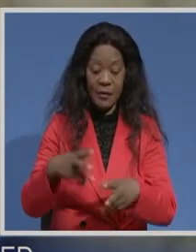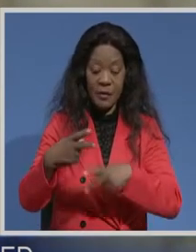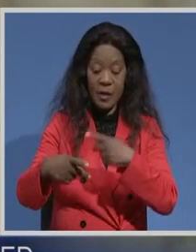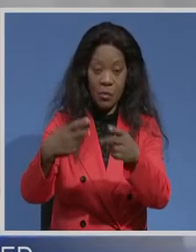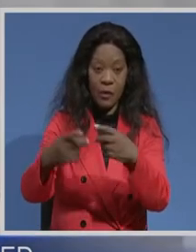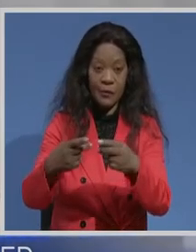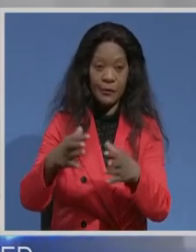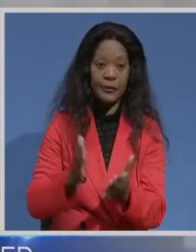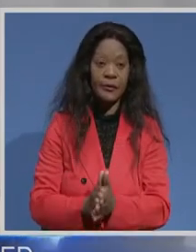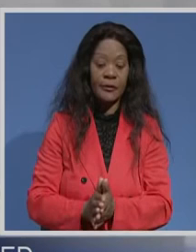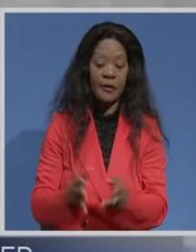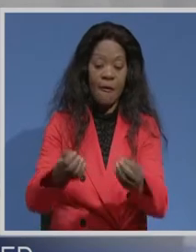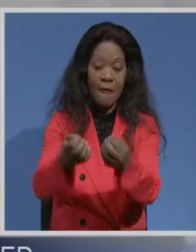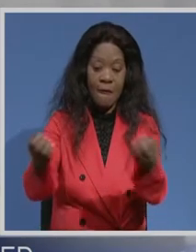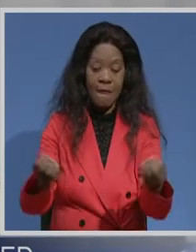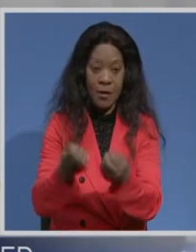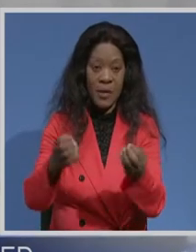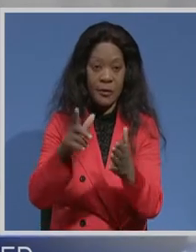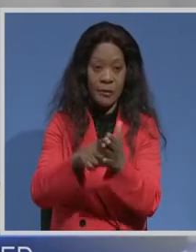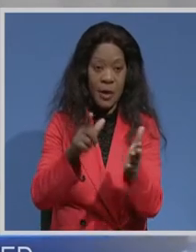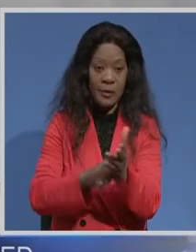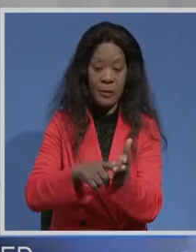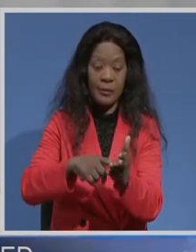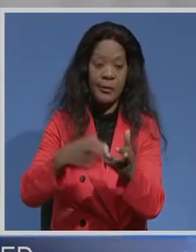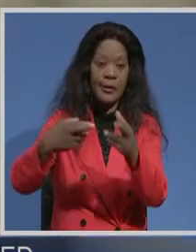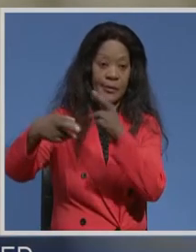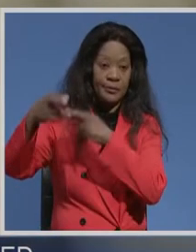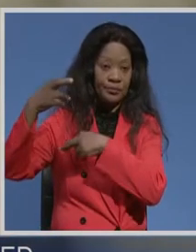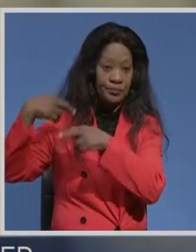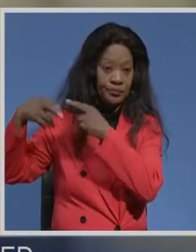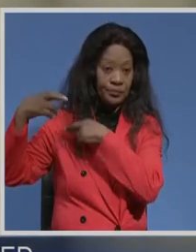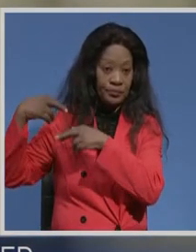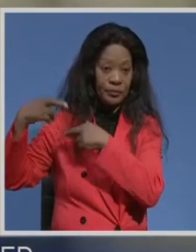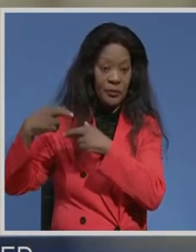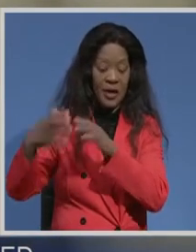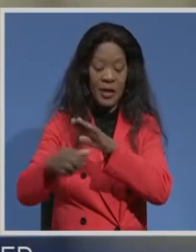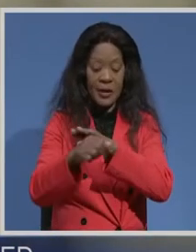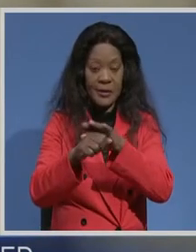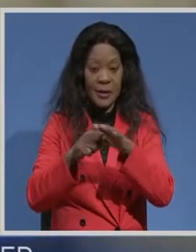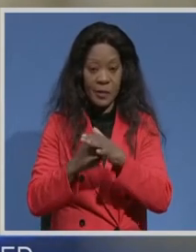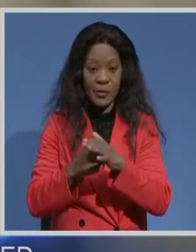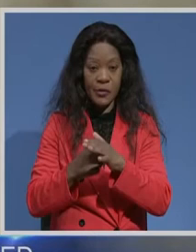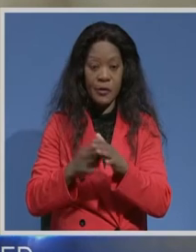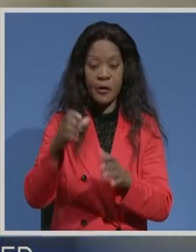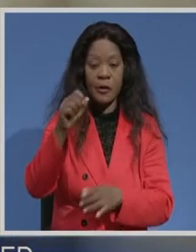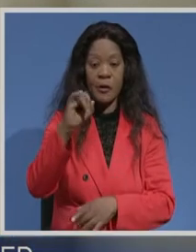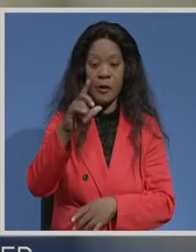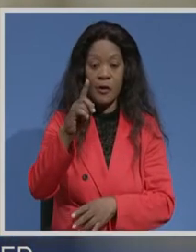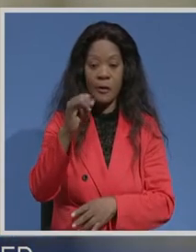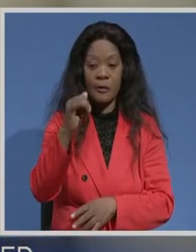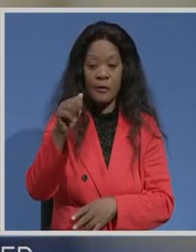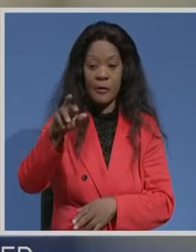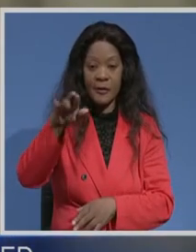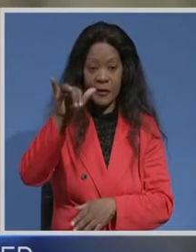reviewing the Environmental Management Act and its subsidiary legislation so as to better protect